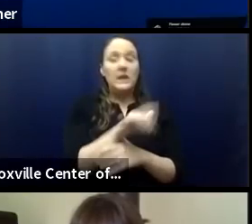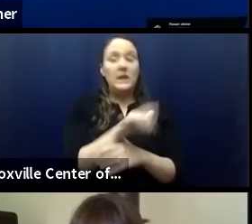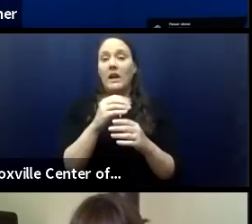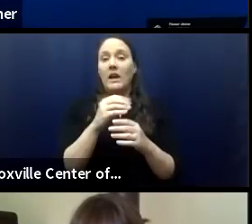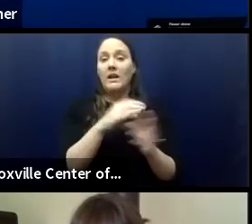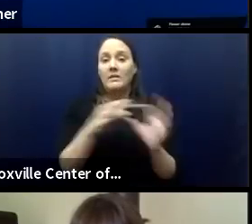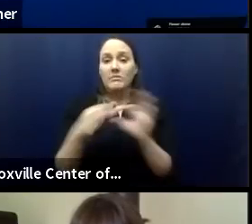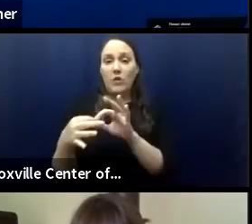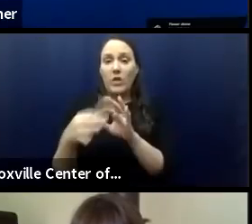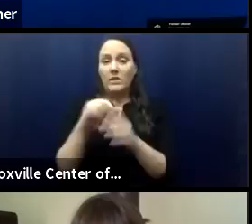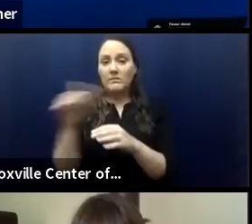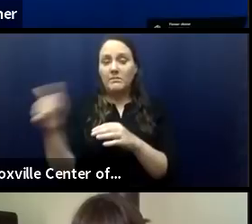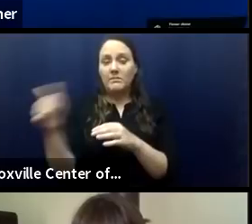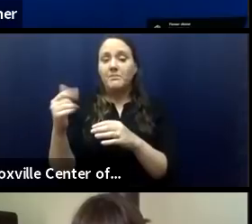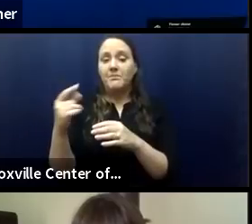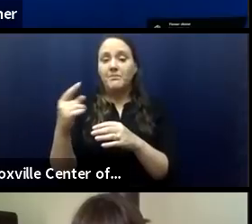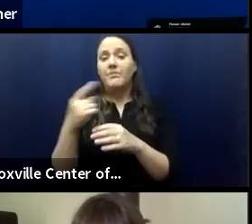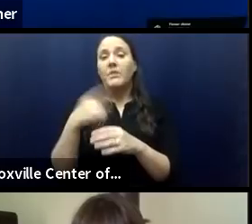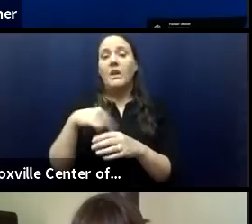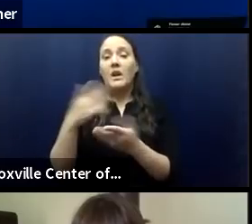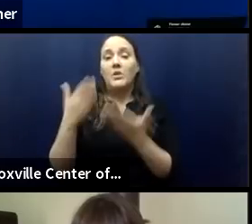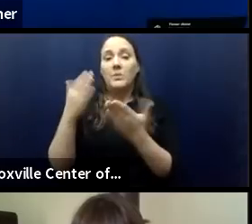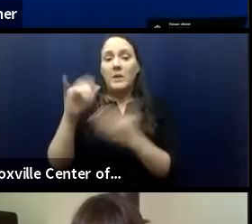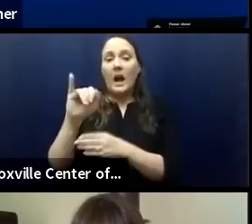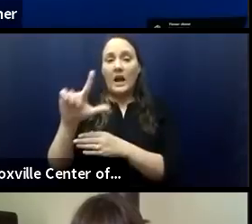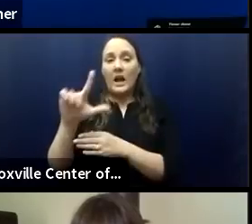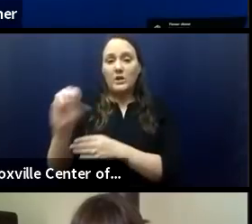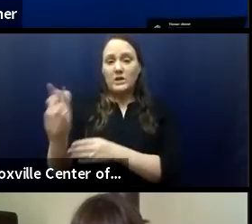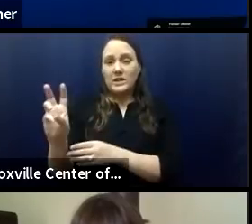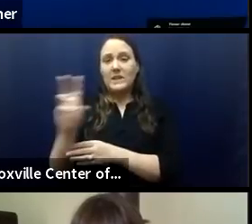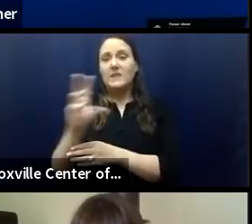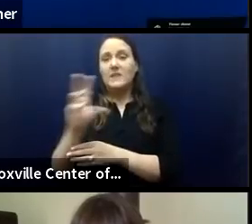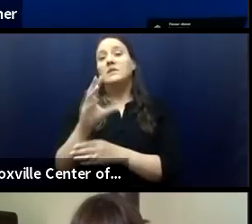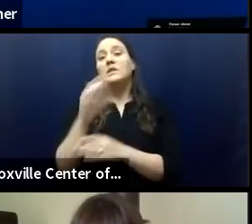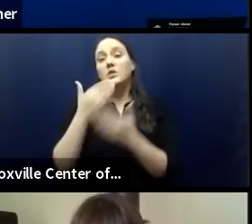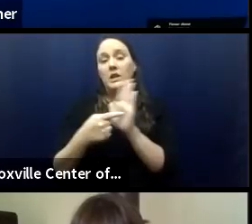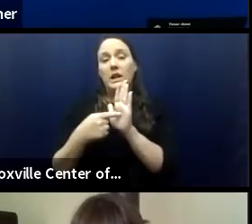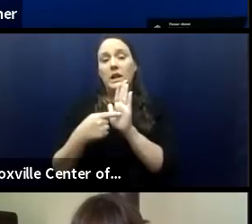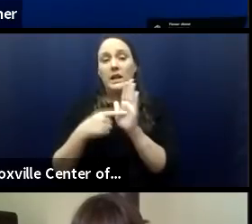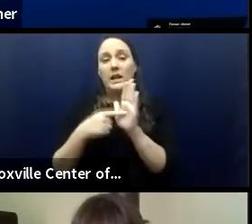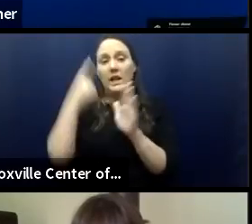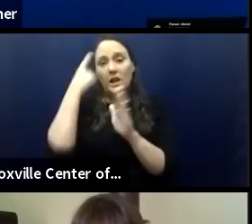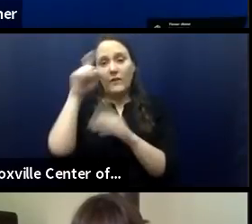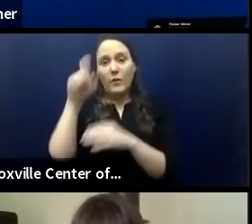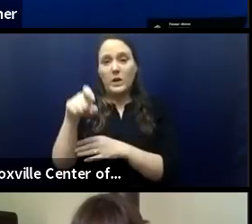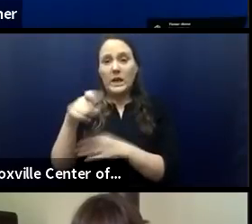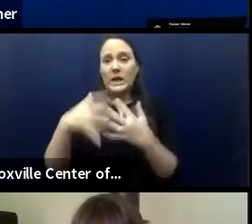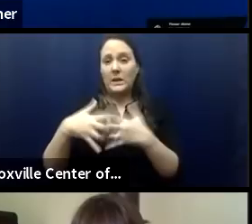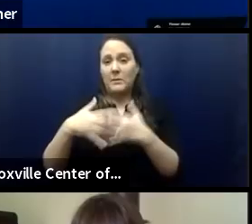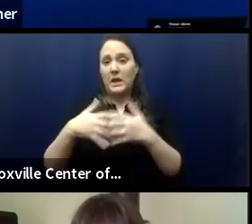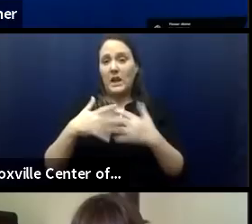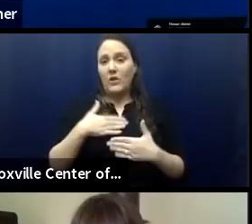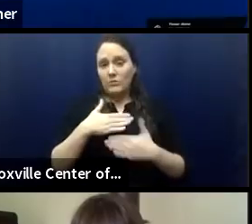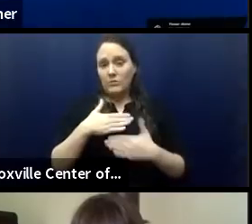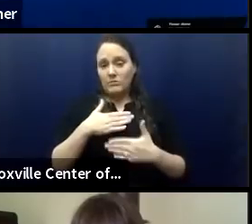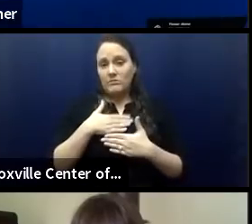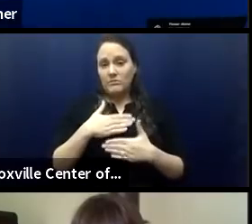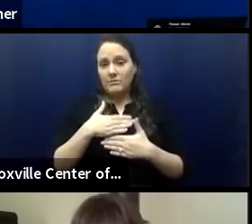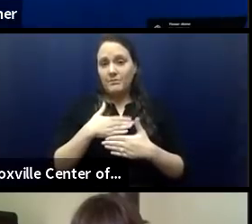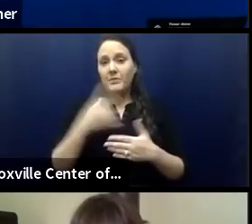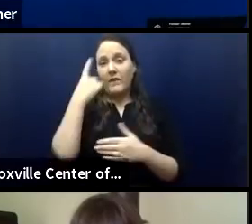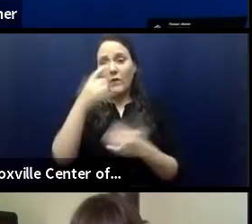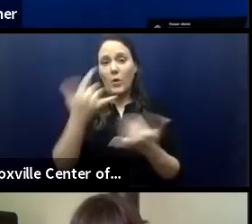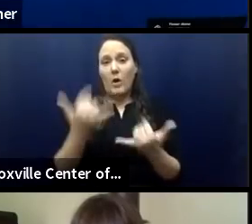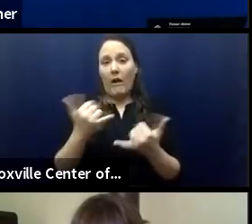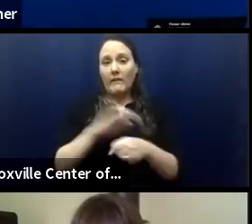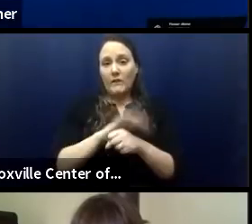Emerging research suggests that IL-6 and CRP are good clinical indicators for the need of mechanical ventilation for active COVID-19 patients.